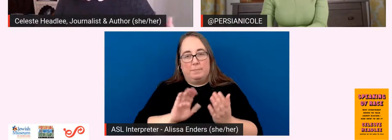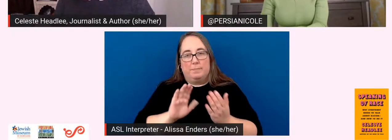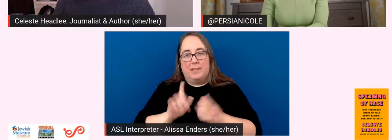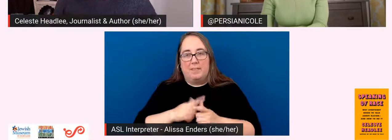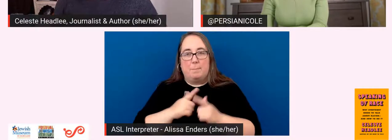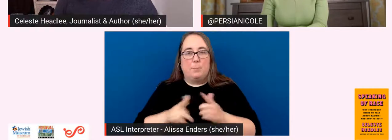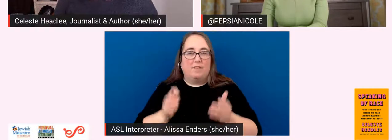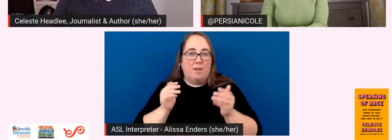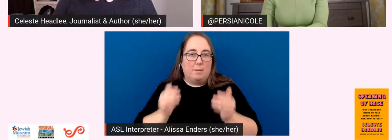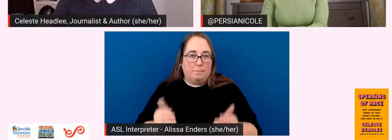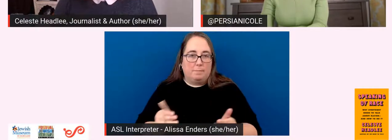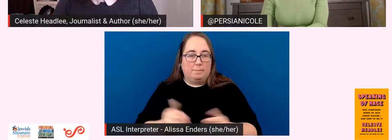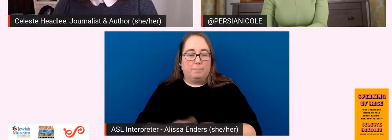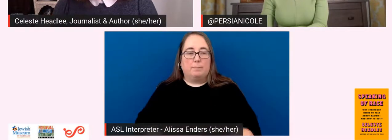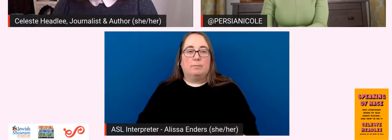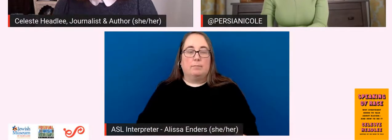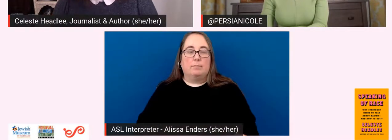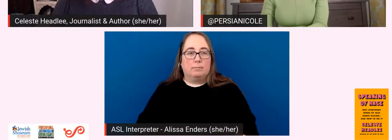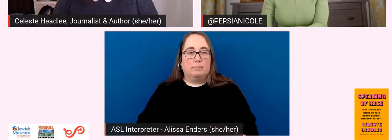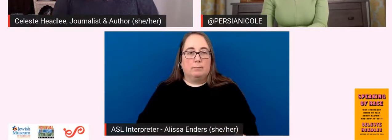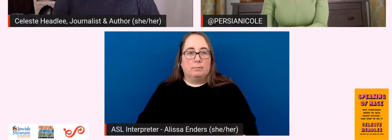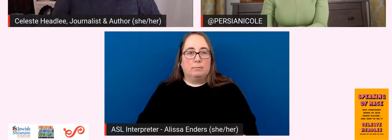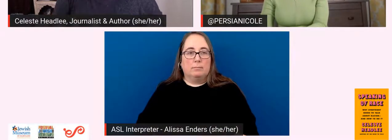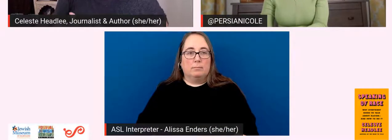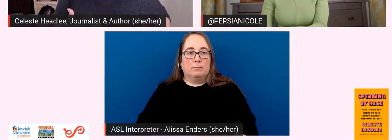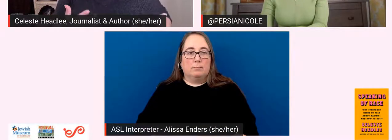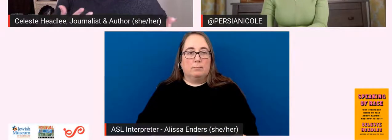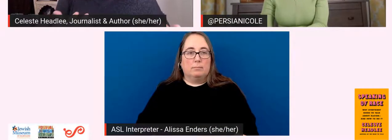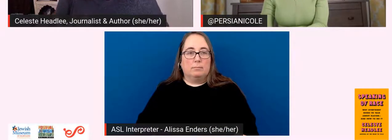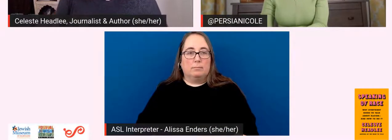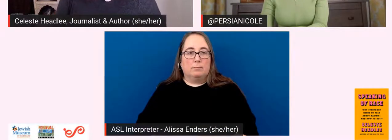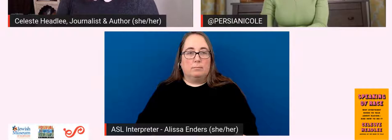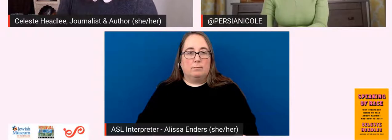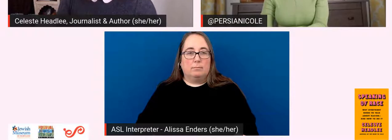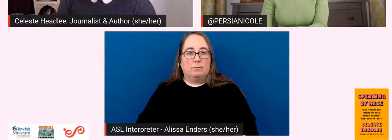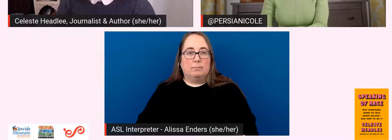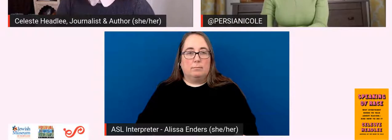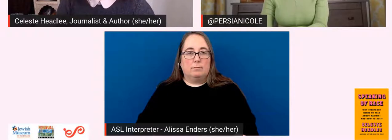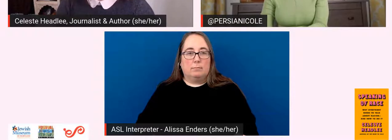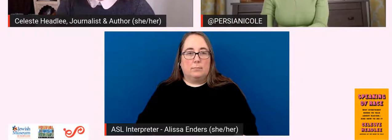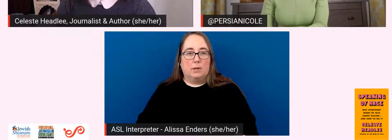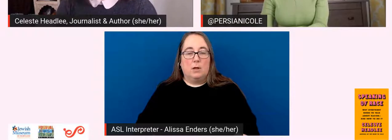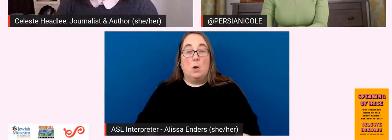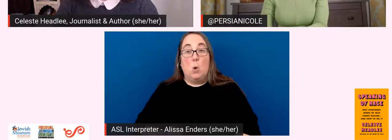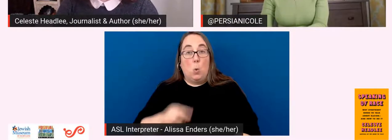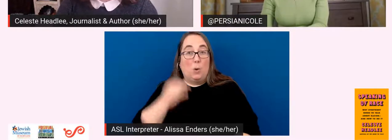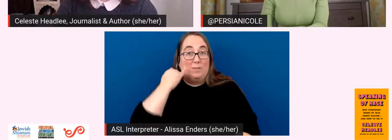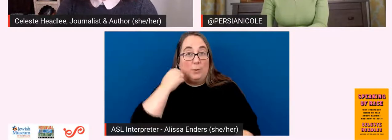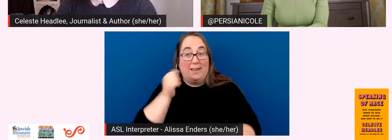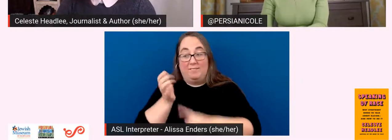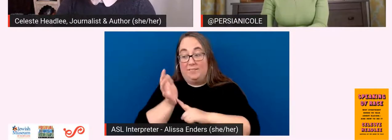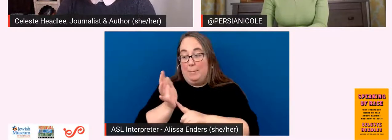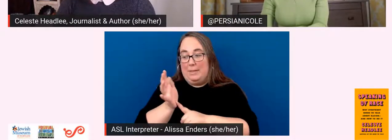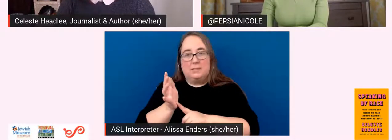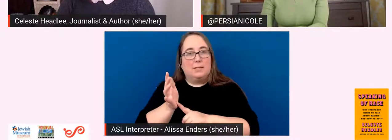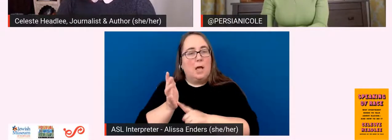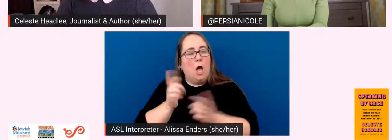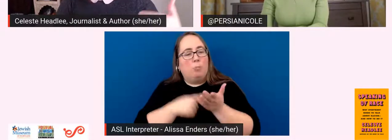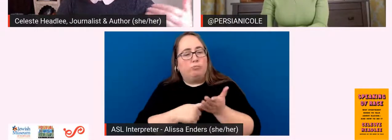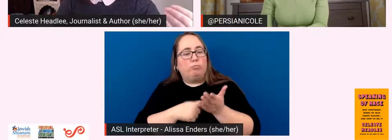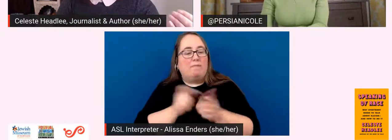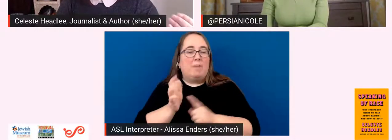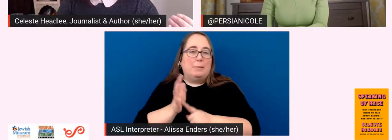on. Mm-hmm. Or if you can tolerate 5 minutes, give it 5 minutes and